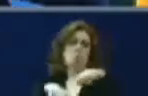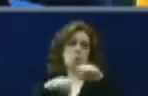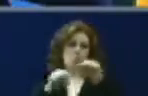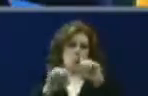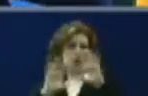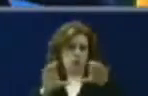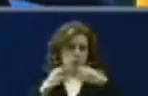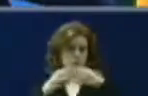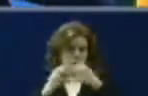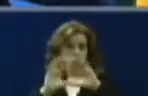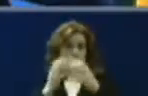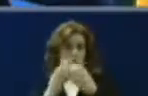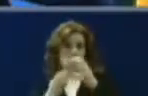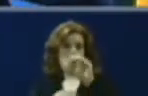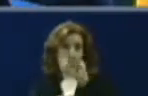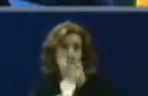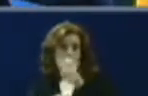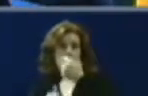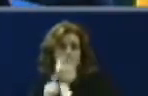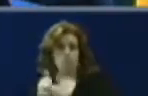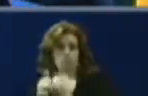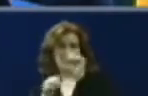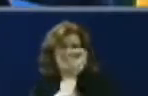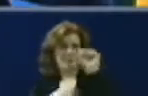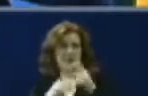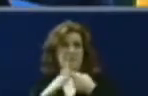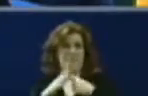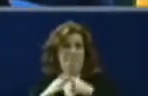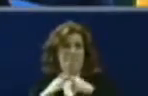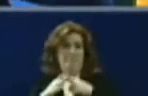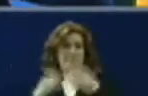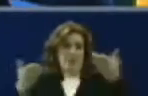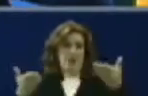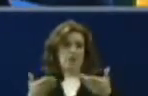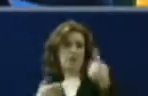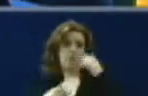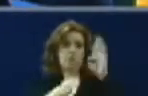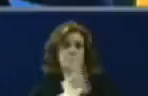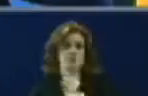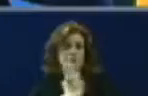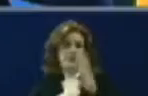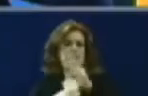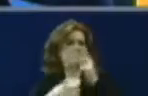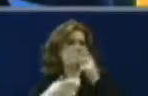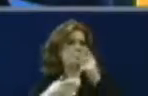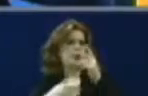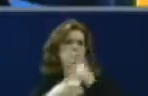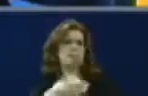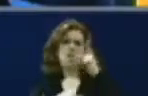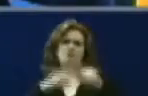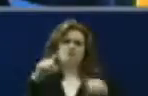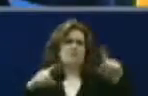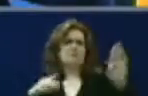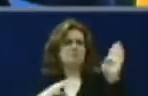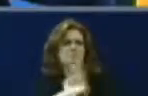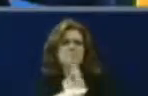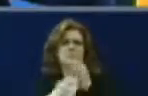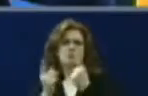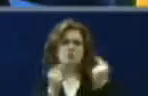semester, beginning with an introduction to business. The program continues with courses in various business